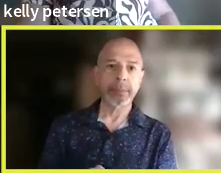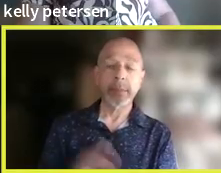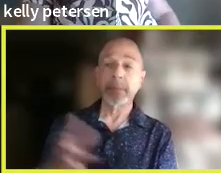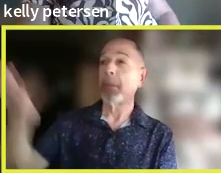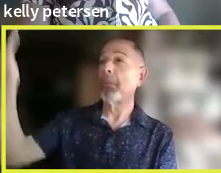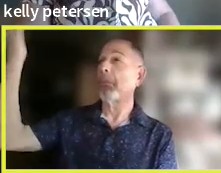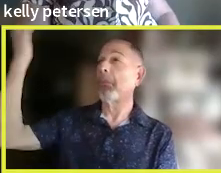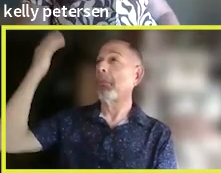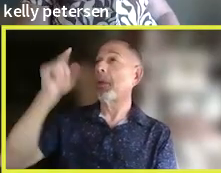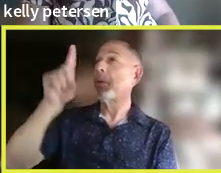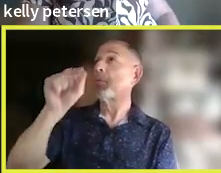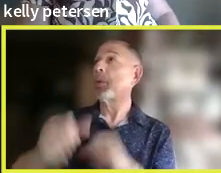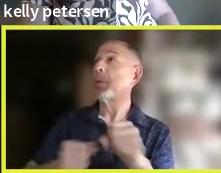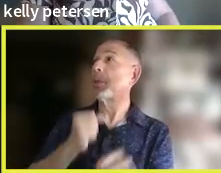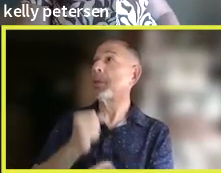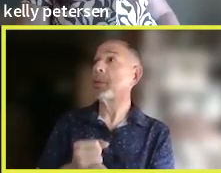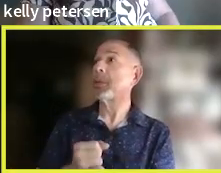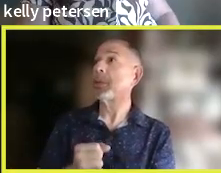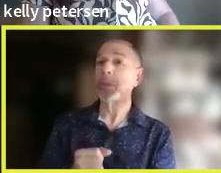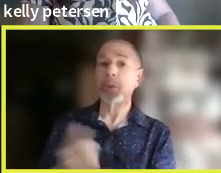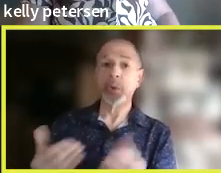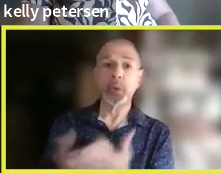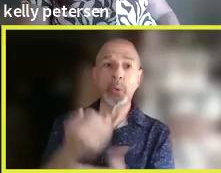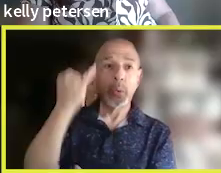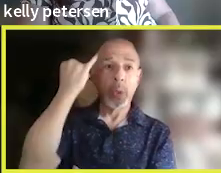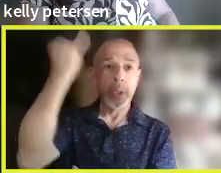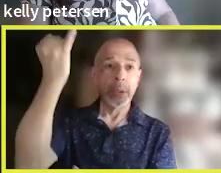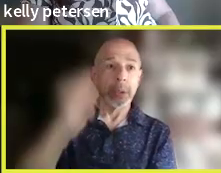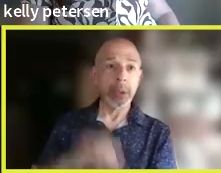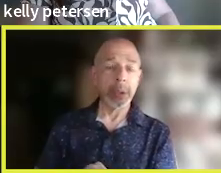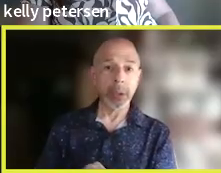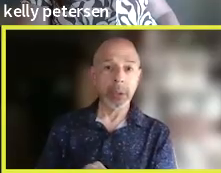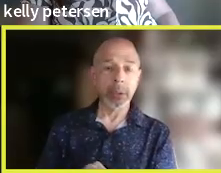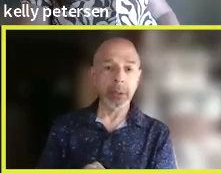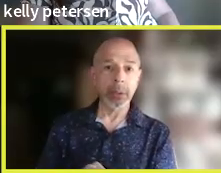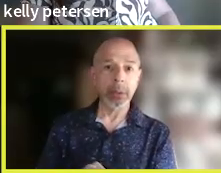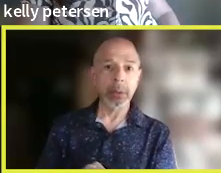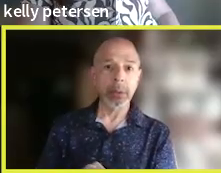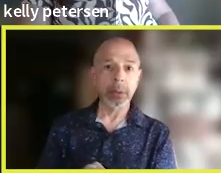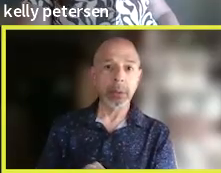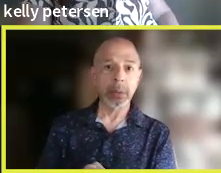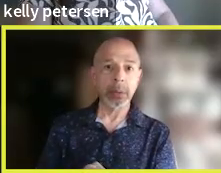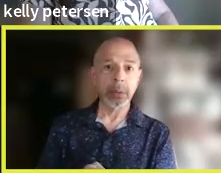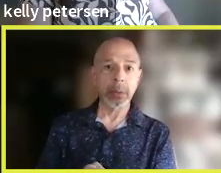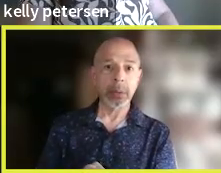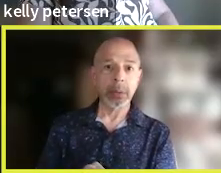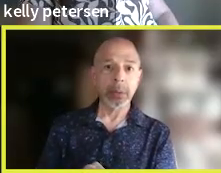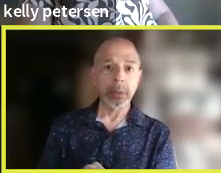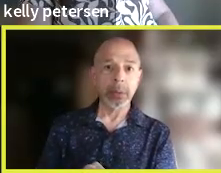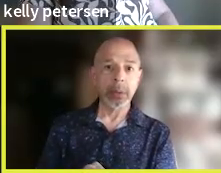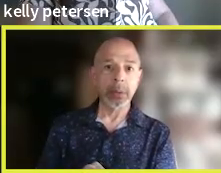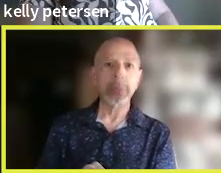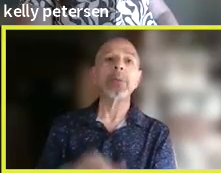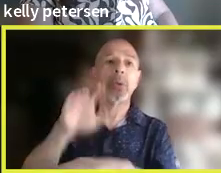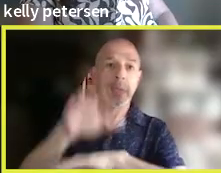then, it was like so new, and it was like, what are they talking about? Wow, so cool. Wow, that sounds great. It took until like the